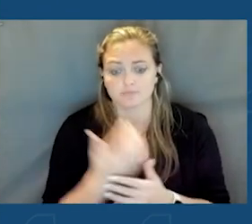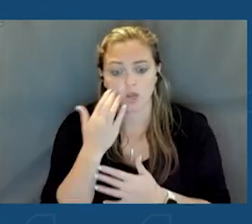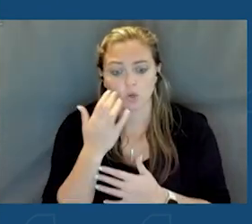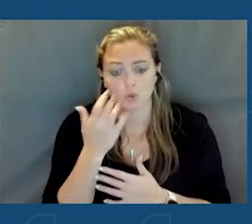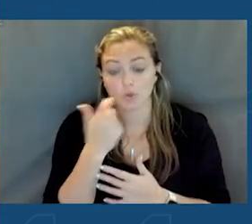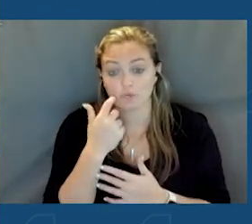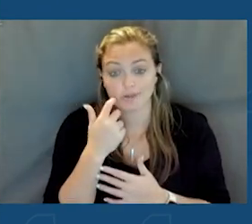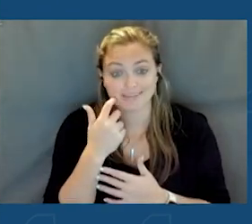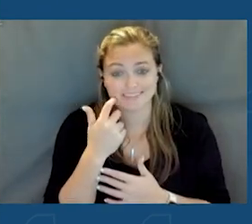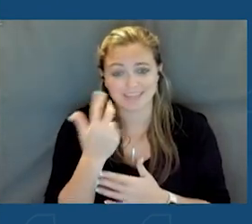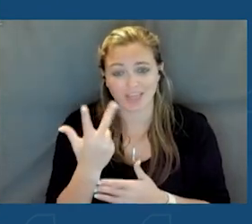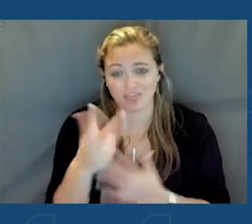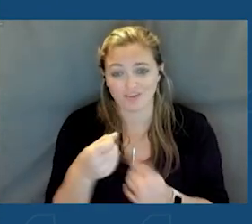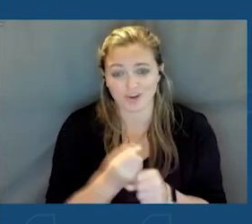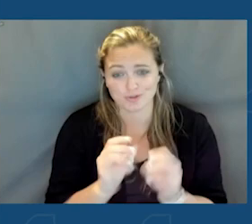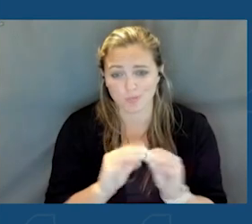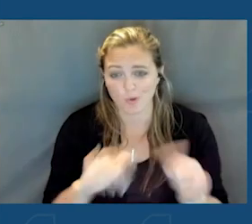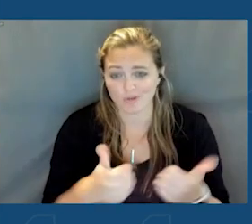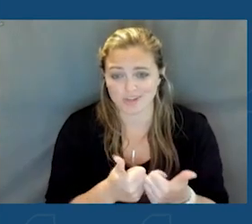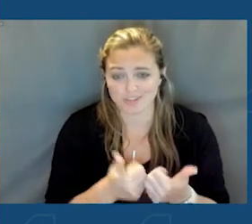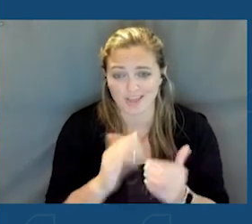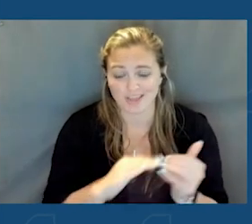more challenging than the first five,